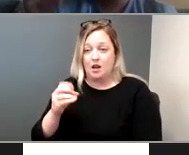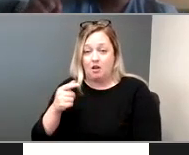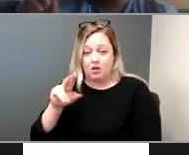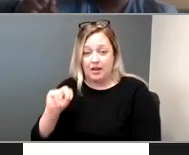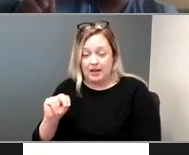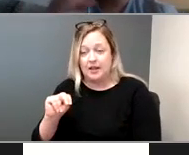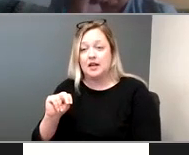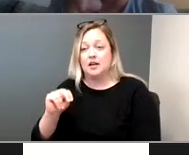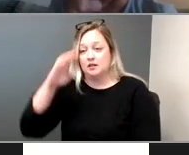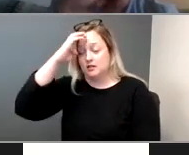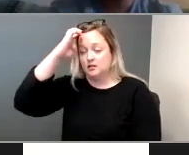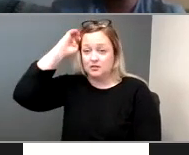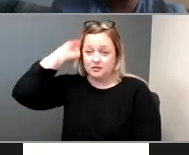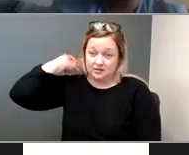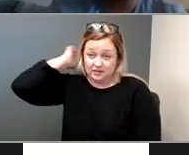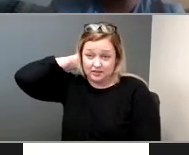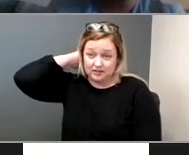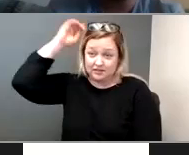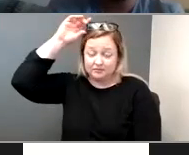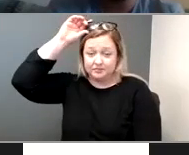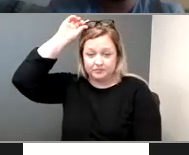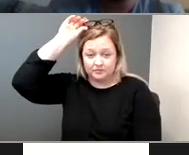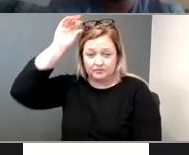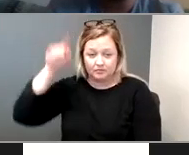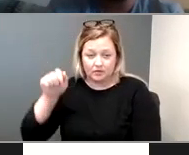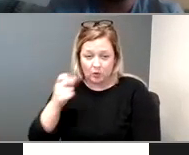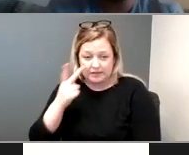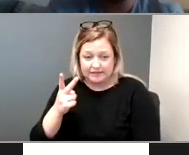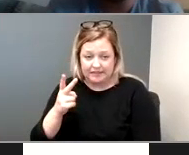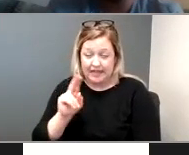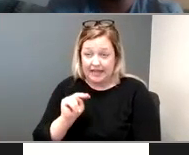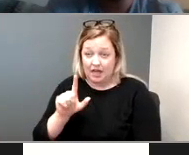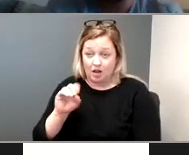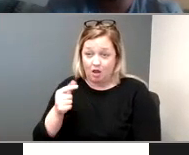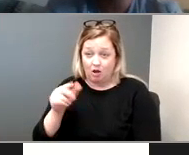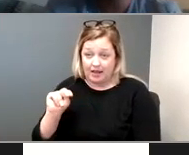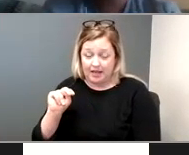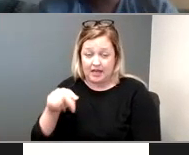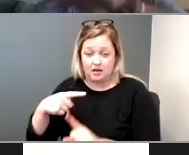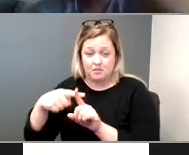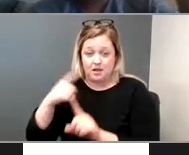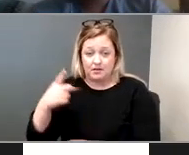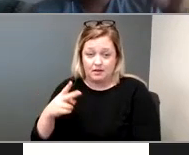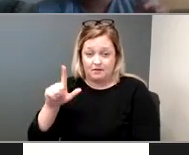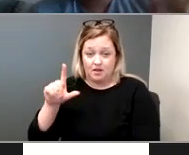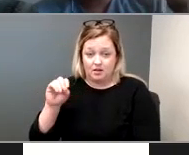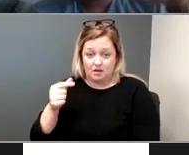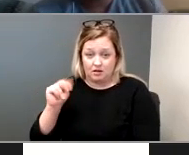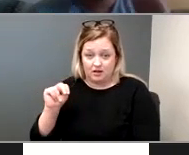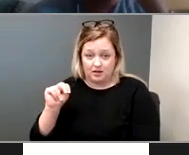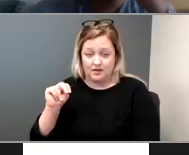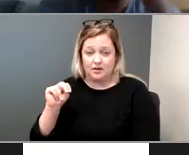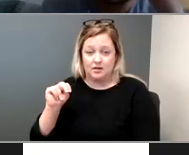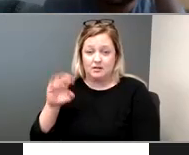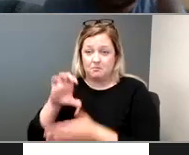grows slower than this equation. And we can see that n log n plus n by 2 log n minus n log n again becomes sort